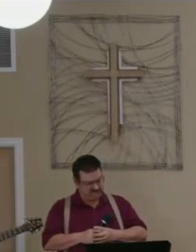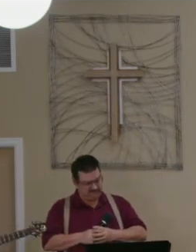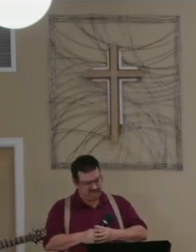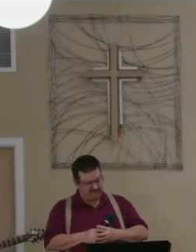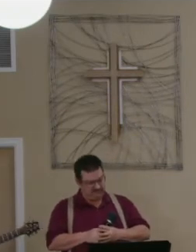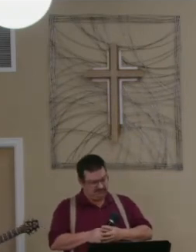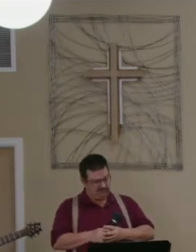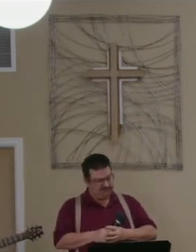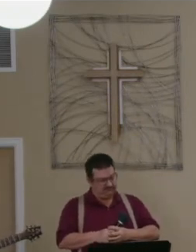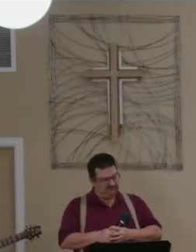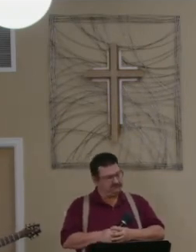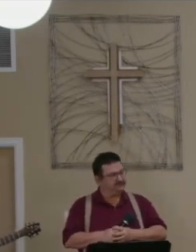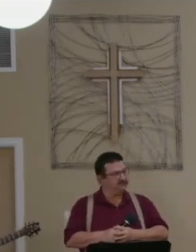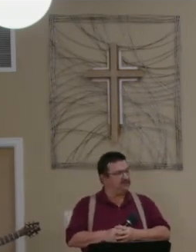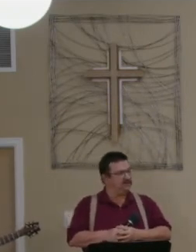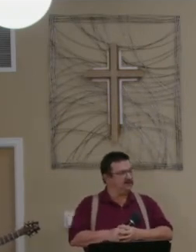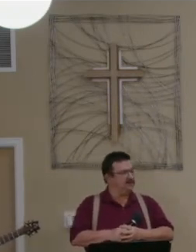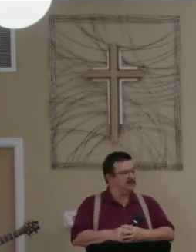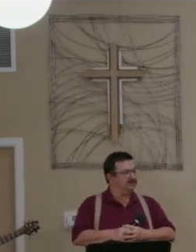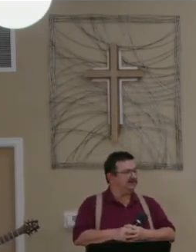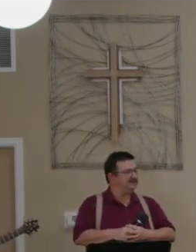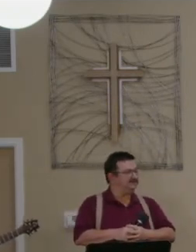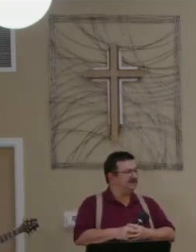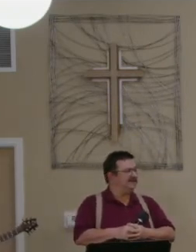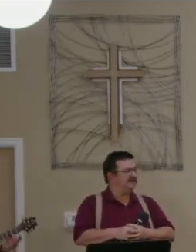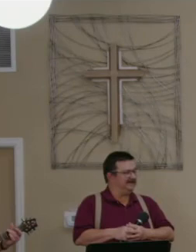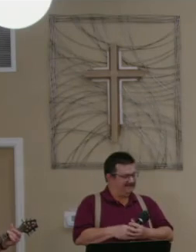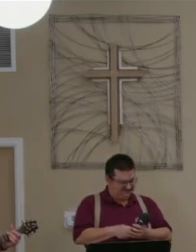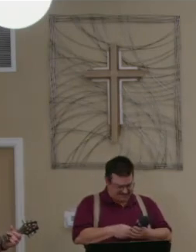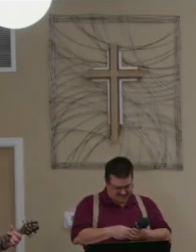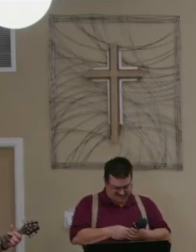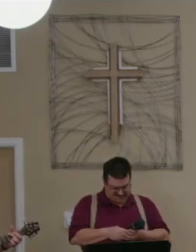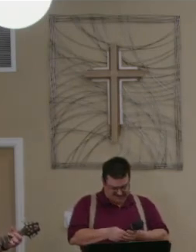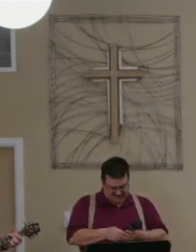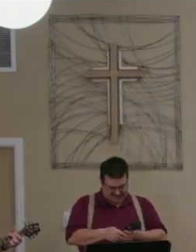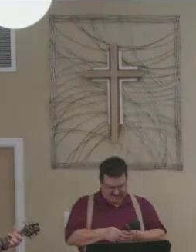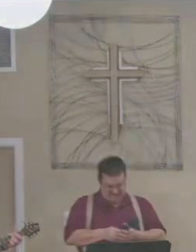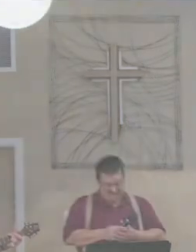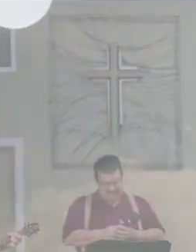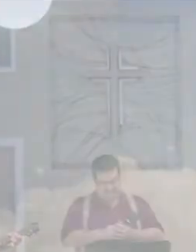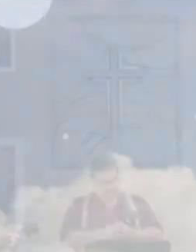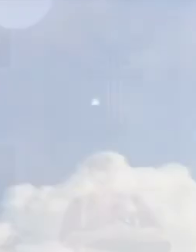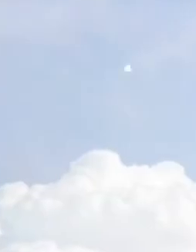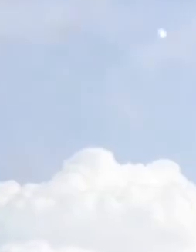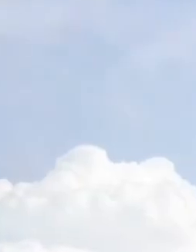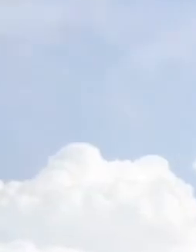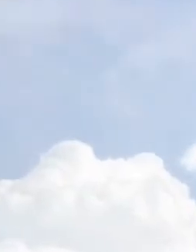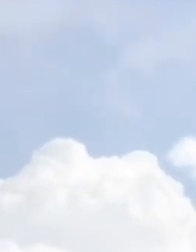We did the offering, right? So why don't we sing our song and we'll go home.